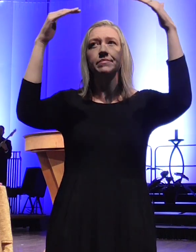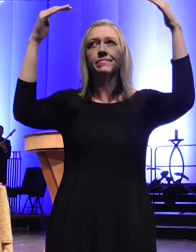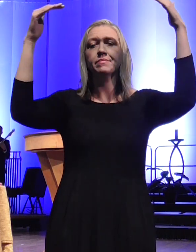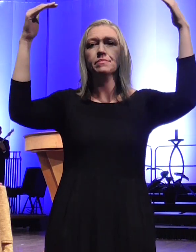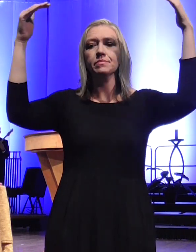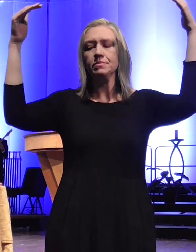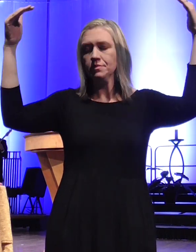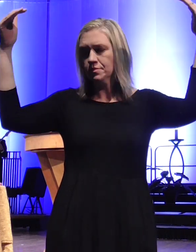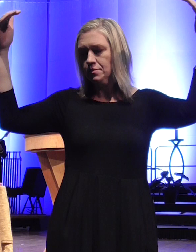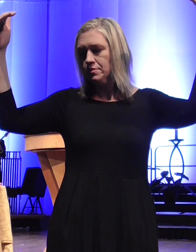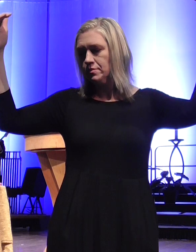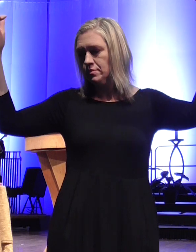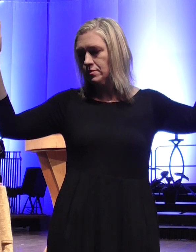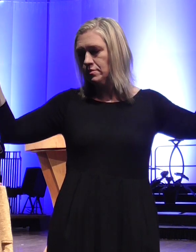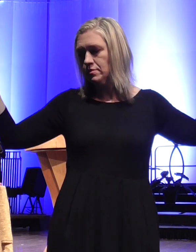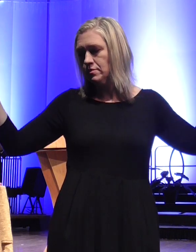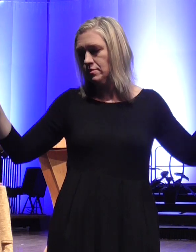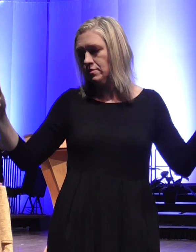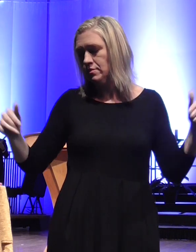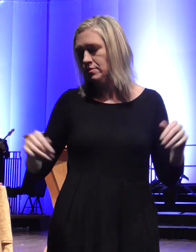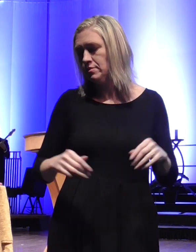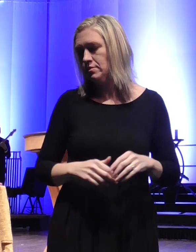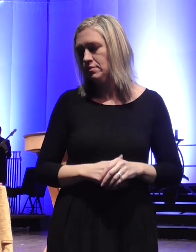Malachei Elyon,